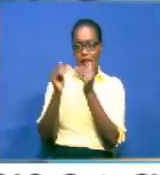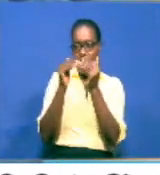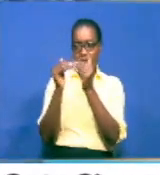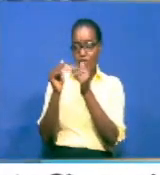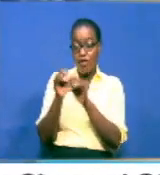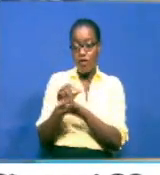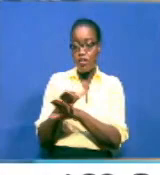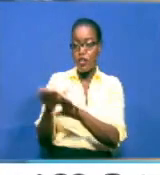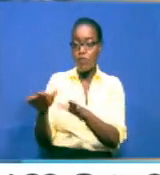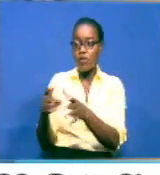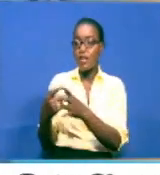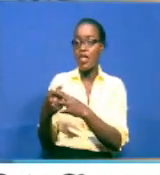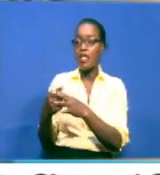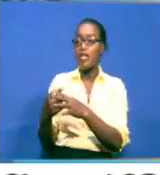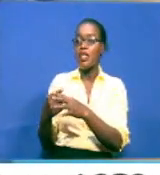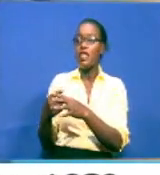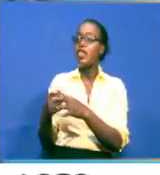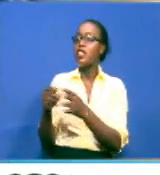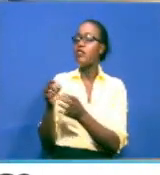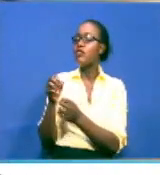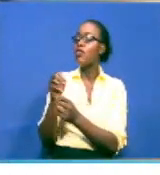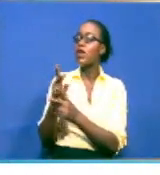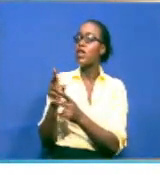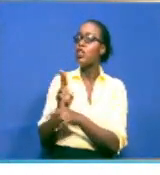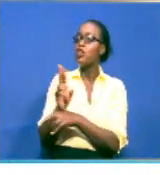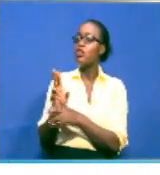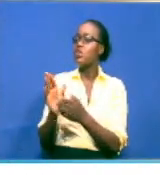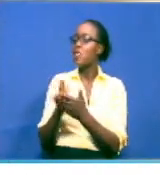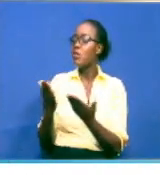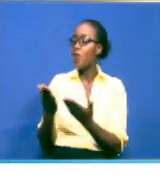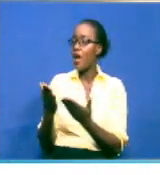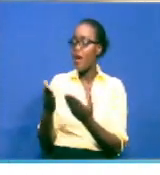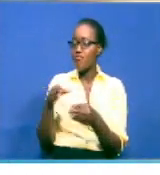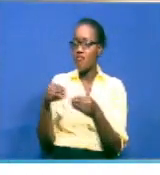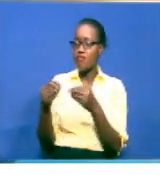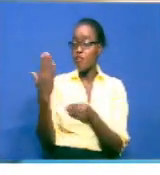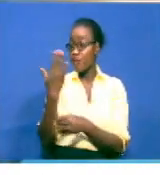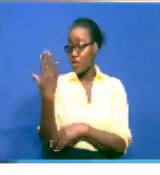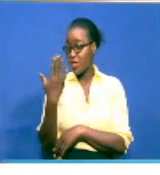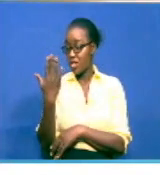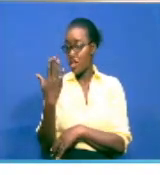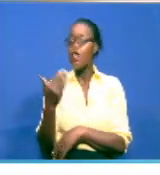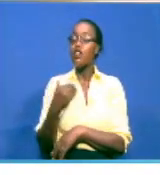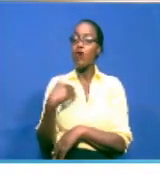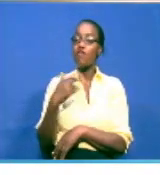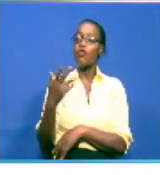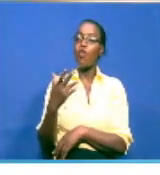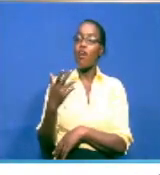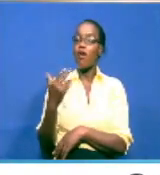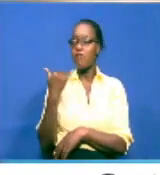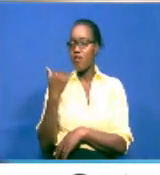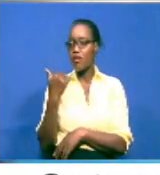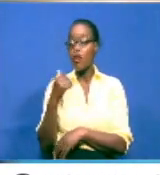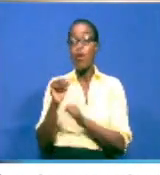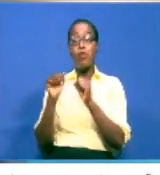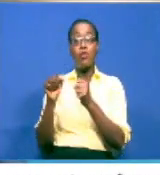it is advisable to use a package which could be a polythene to handle your handset. In that polythene, you still can